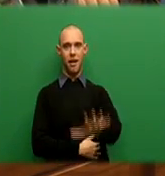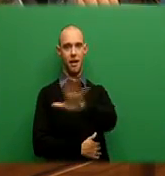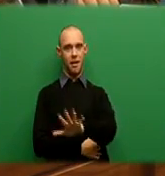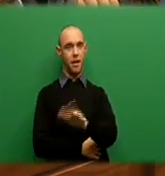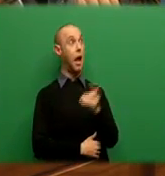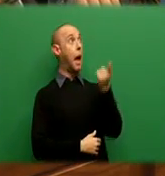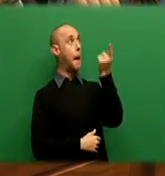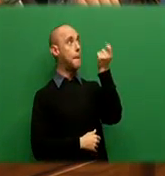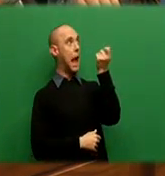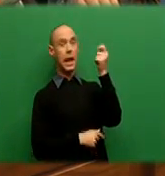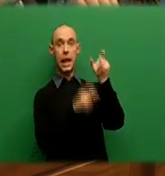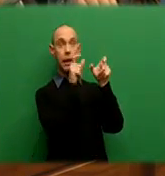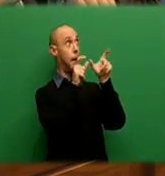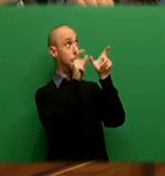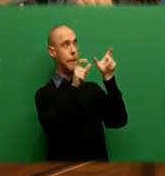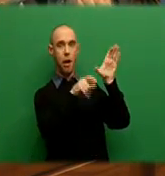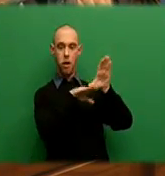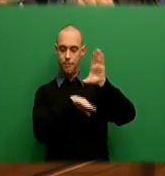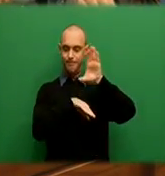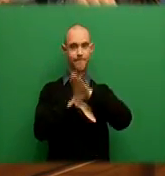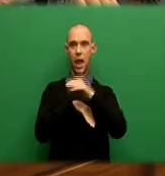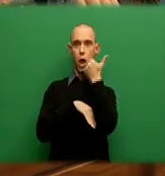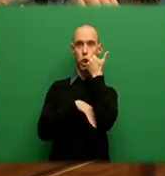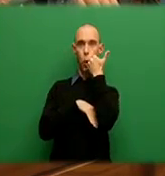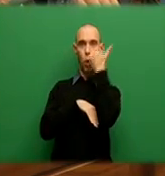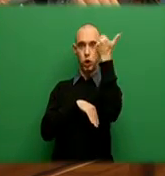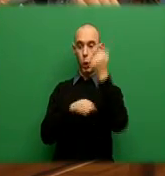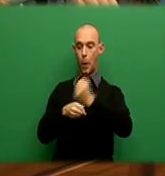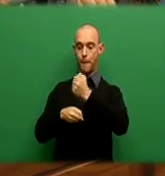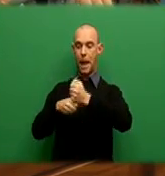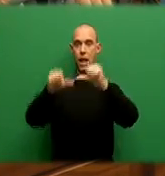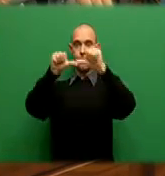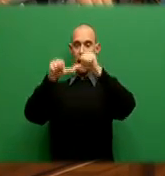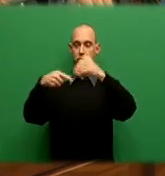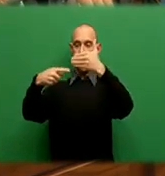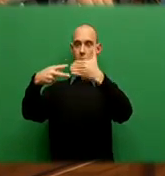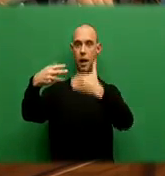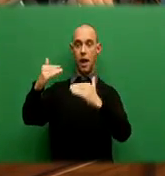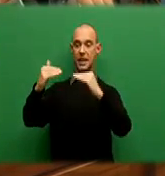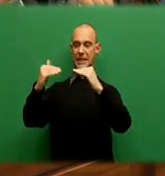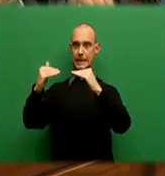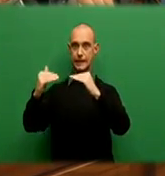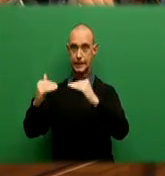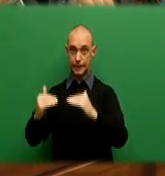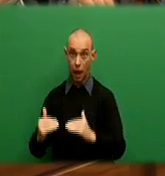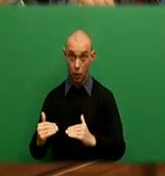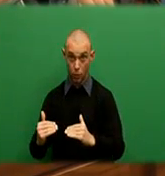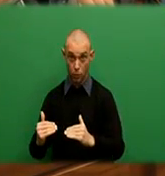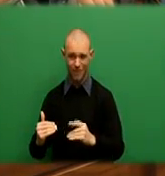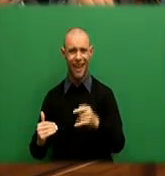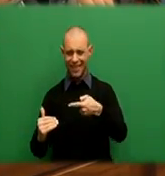capital flows and the rand? I'm talking about a possible downgrade by at least one of the rating agencies